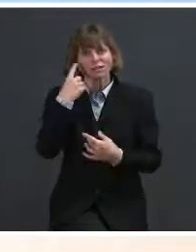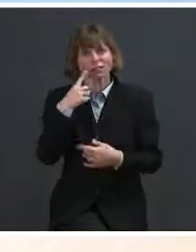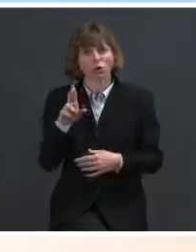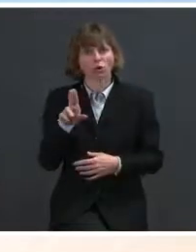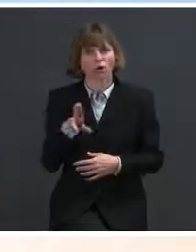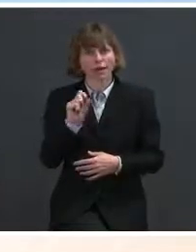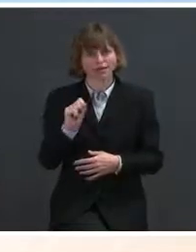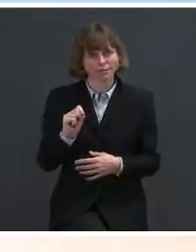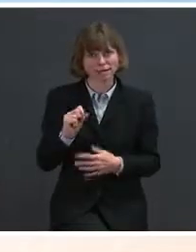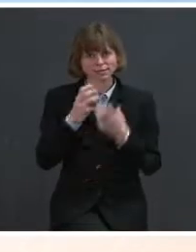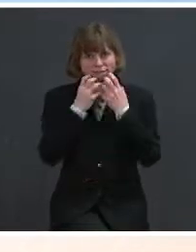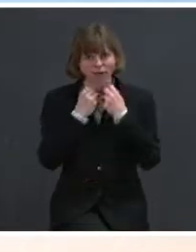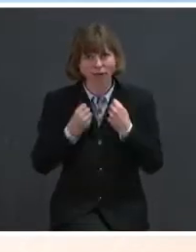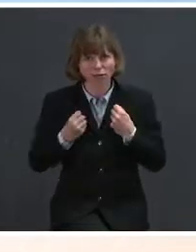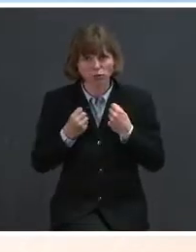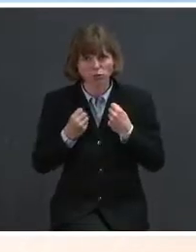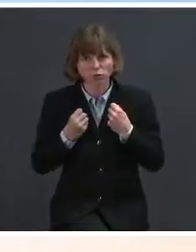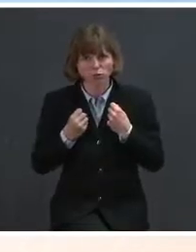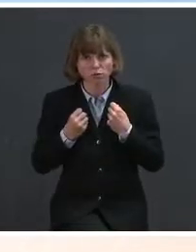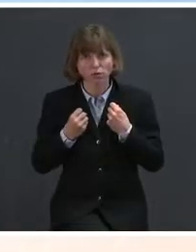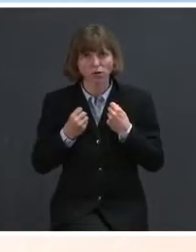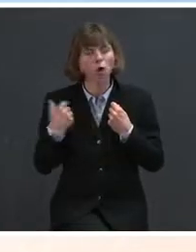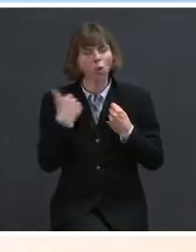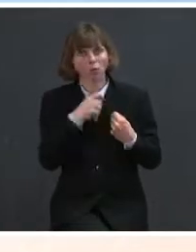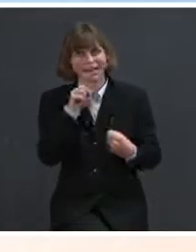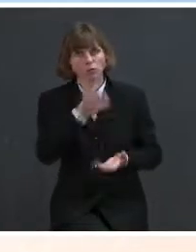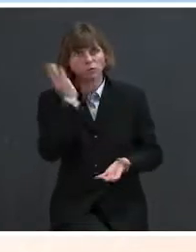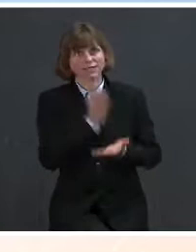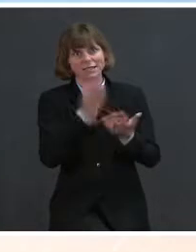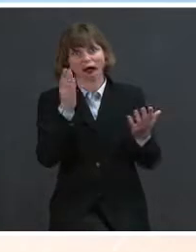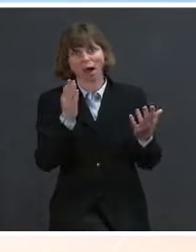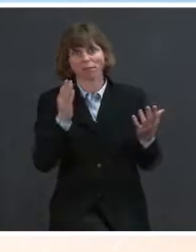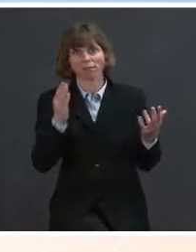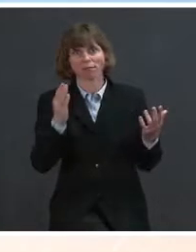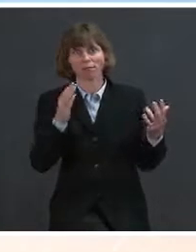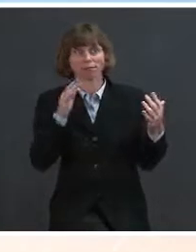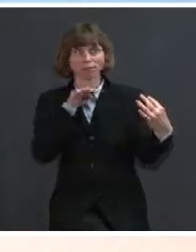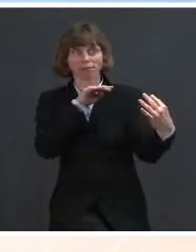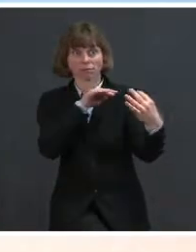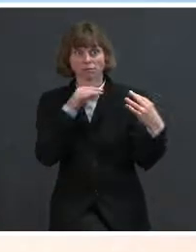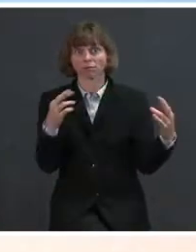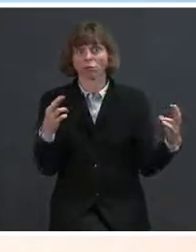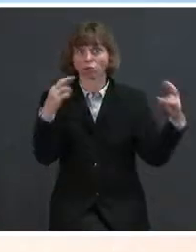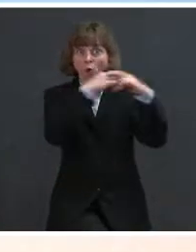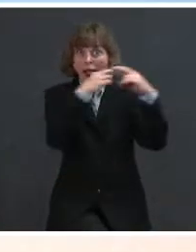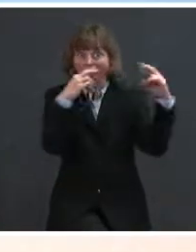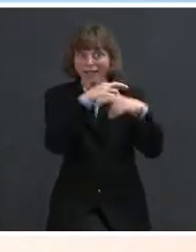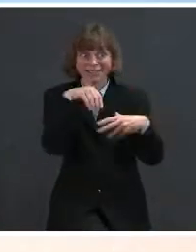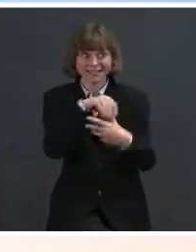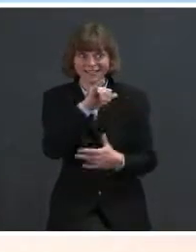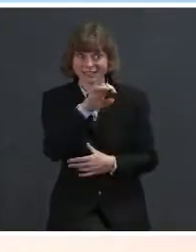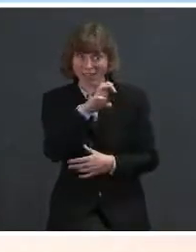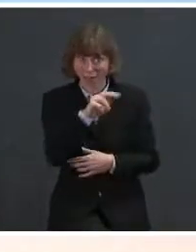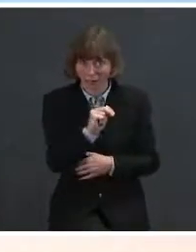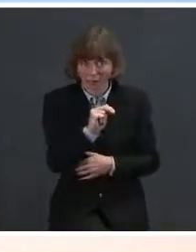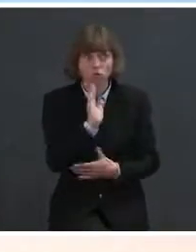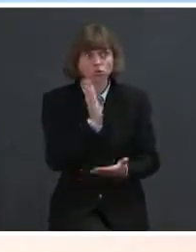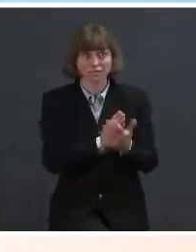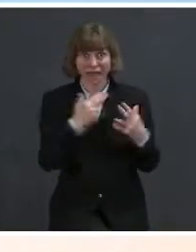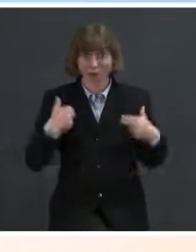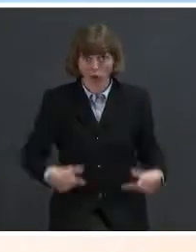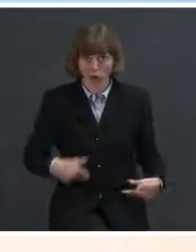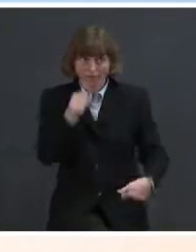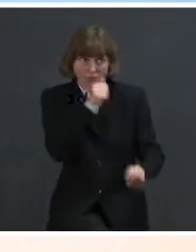now is to get a ceasefire in the war in Yemen so that we reduce humanitarian suffering there, and to get de-escalation